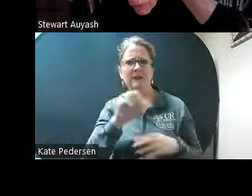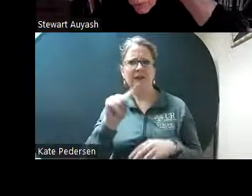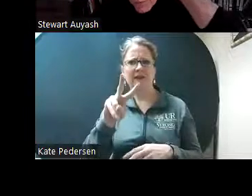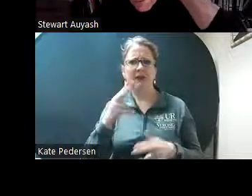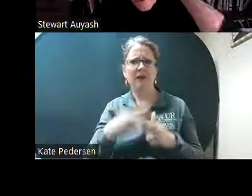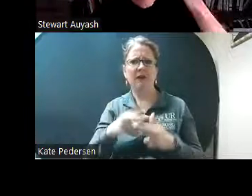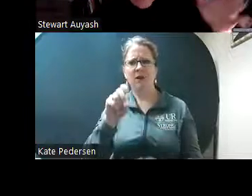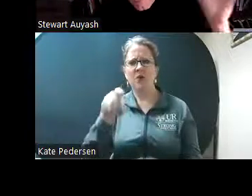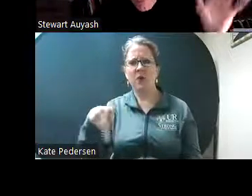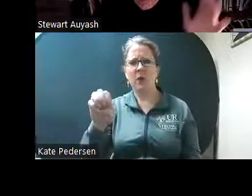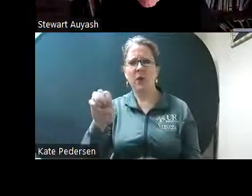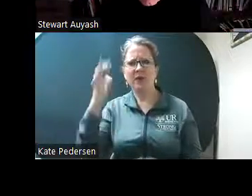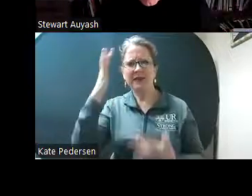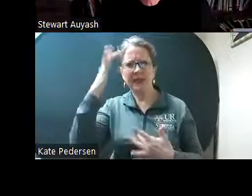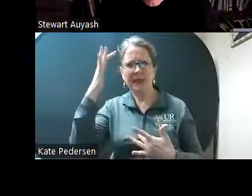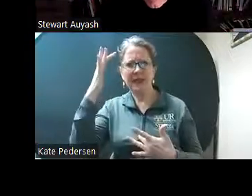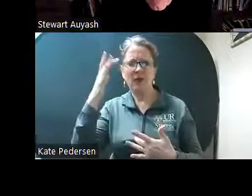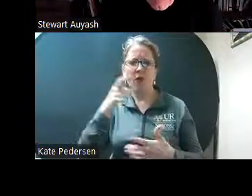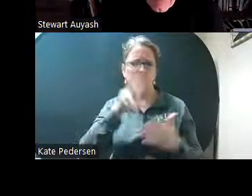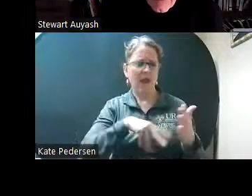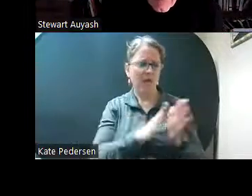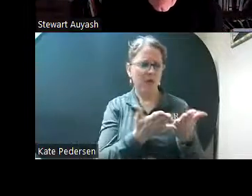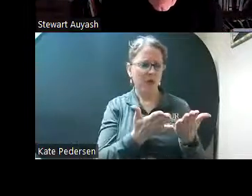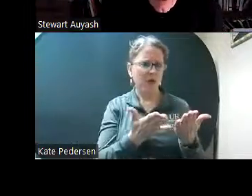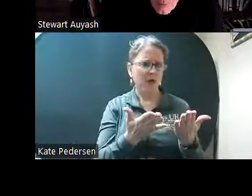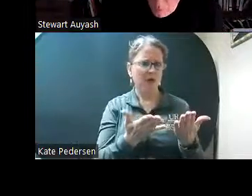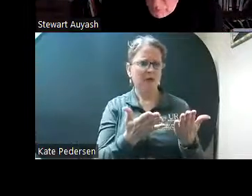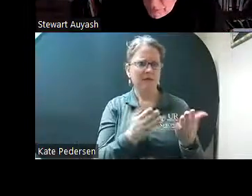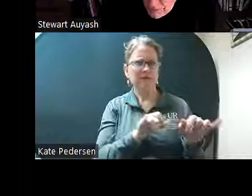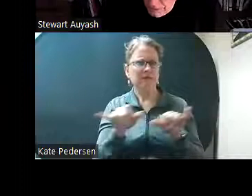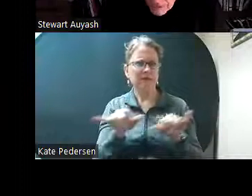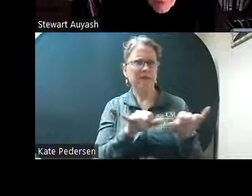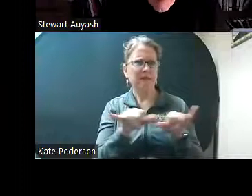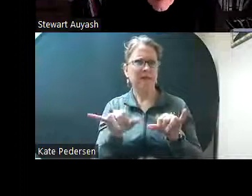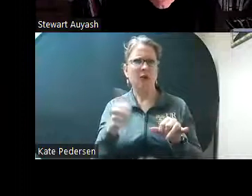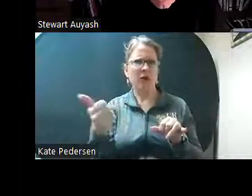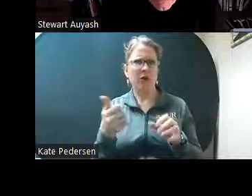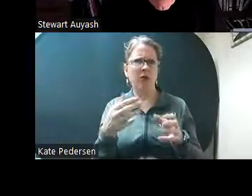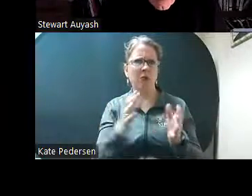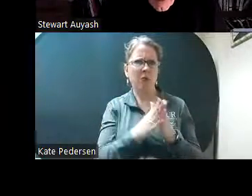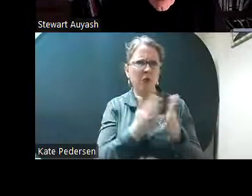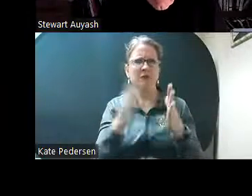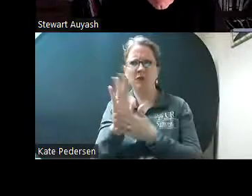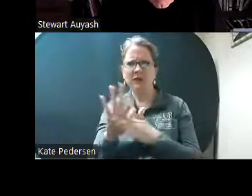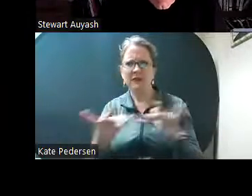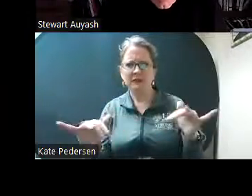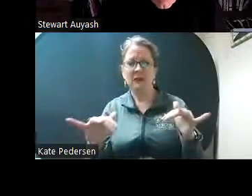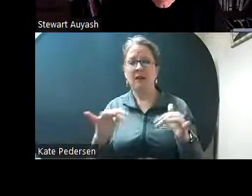Dope Sick, or read the book, or many other books written about them, know the conspiracy that they were part